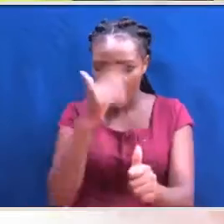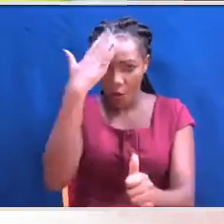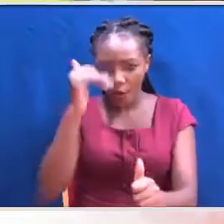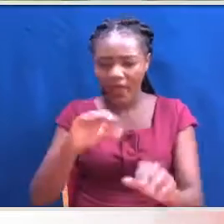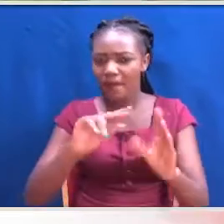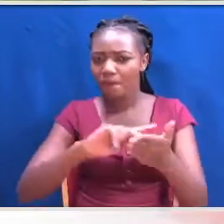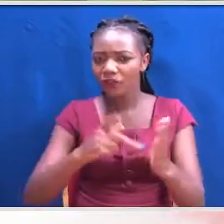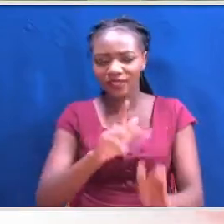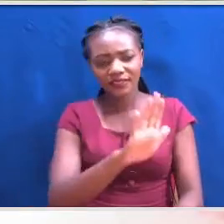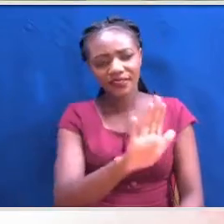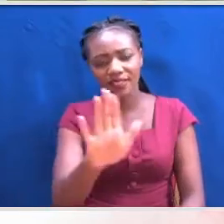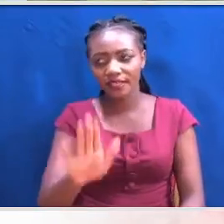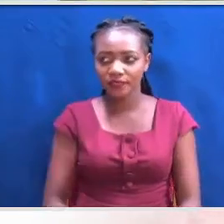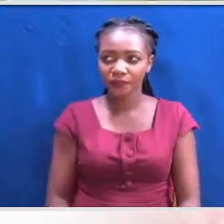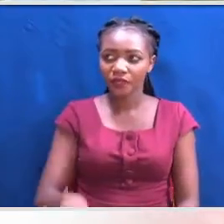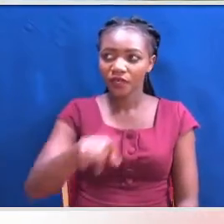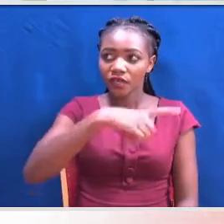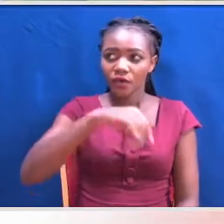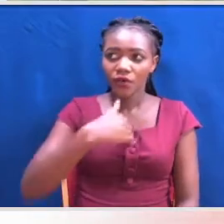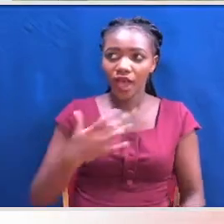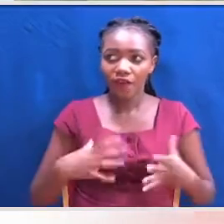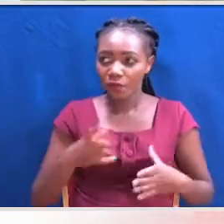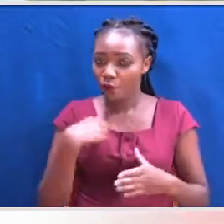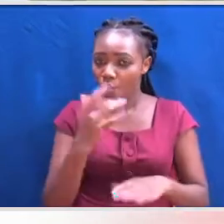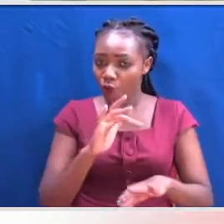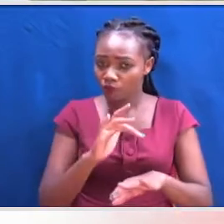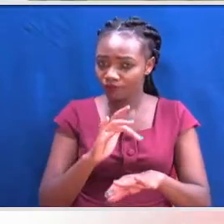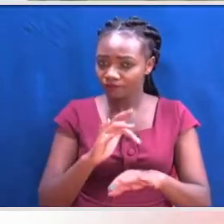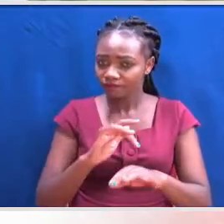them. Iko watu wana vandalize transformers.